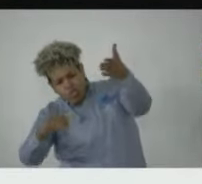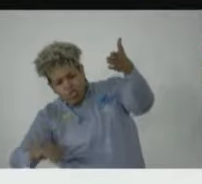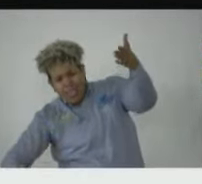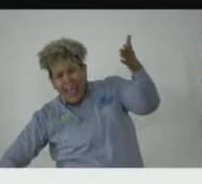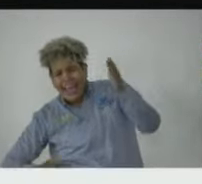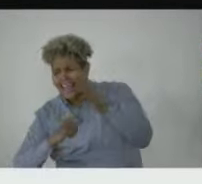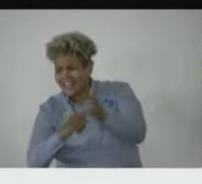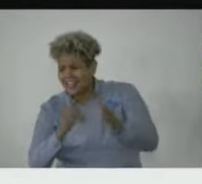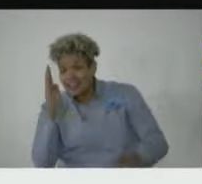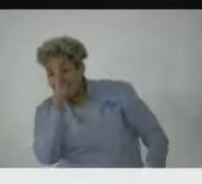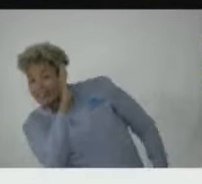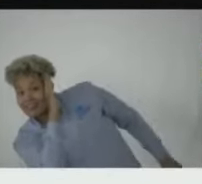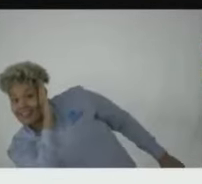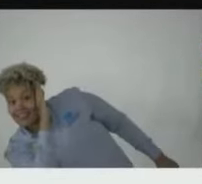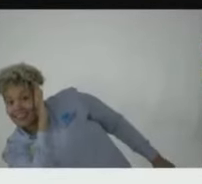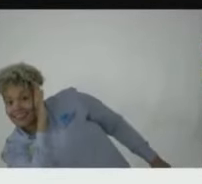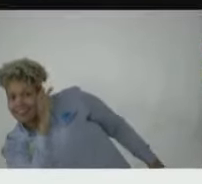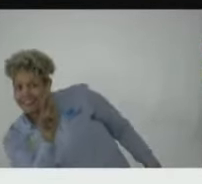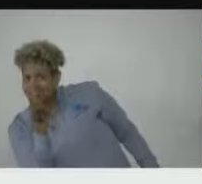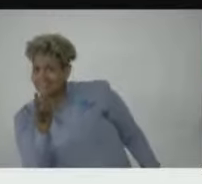playing peekaboo.